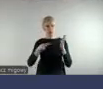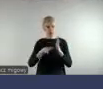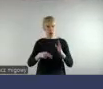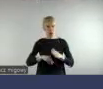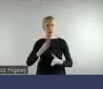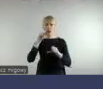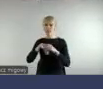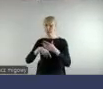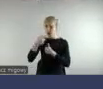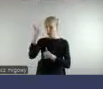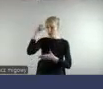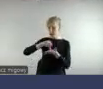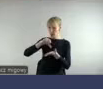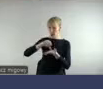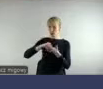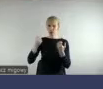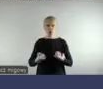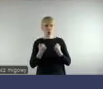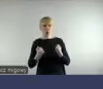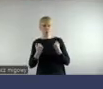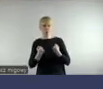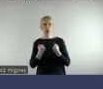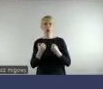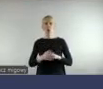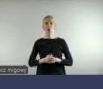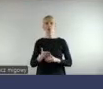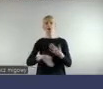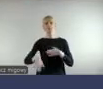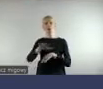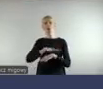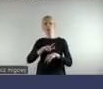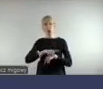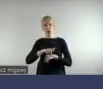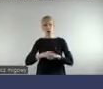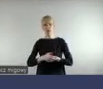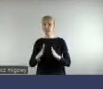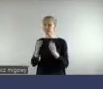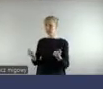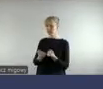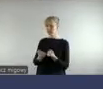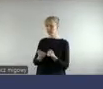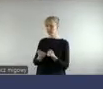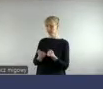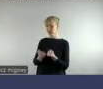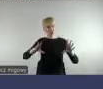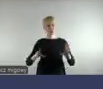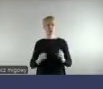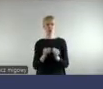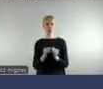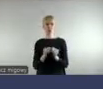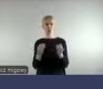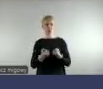to, where we're trying to agree across all sectors on which measures to